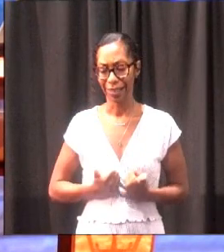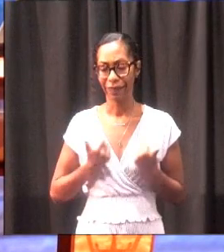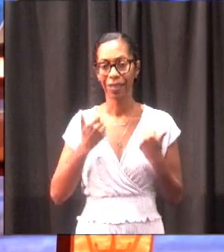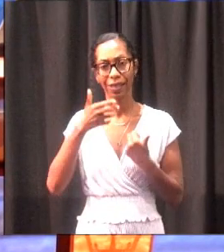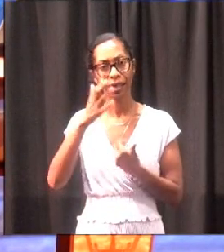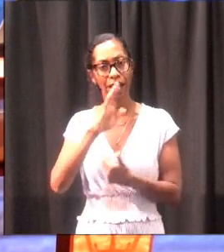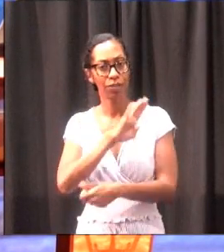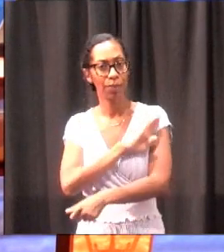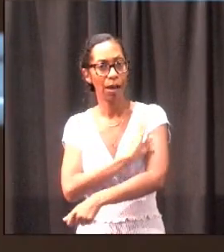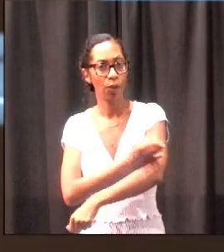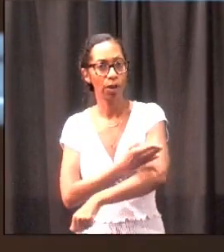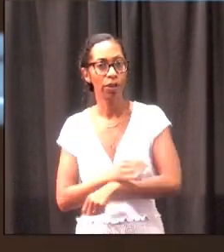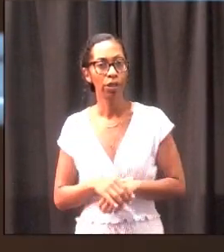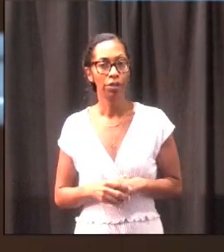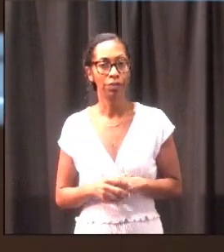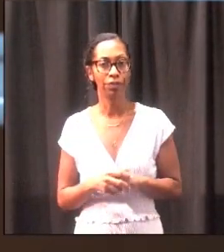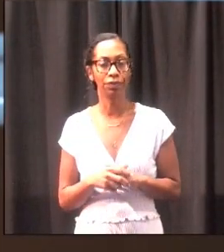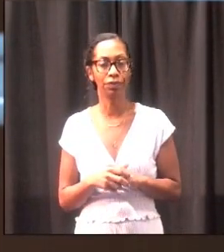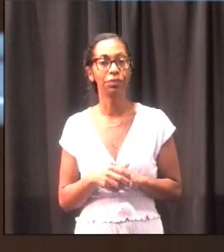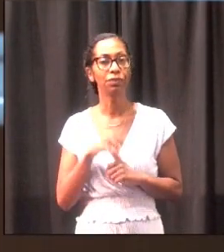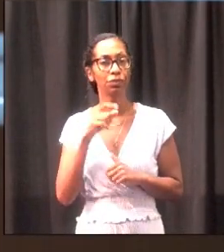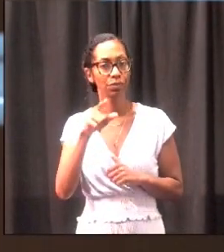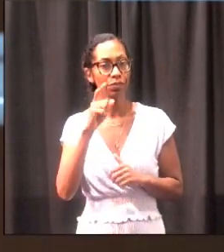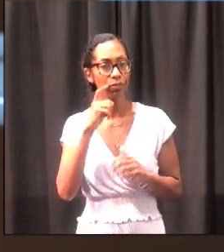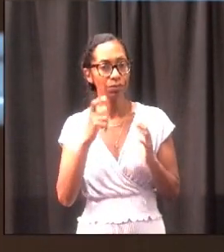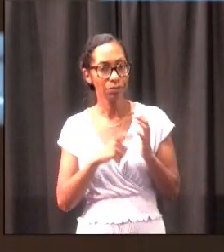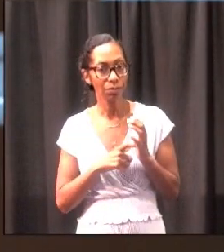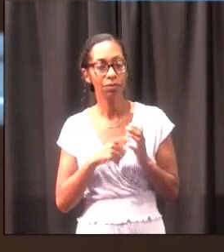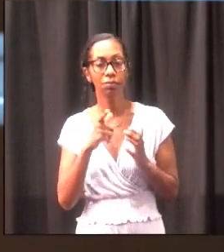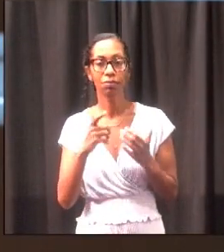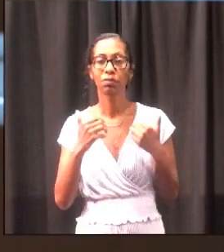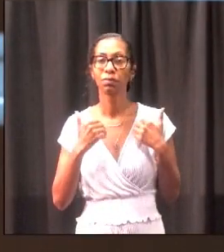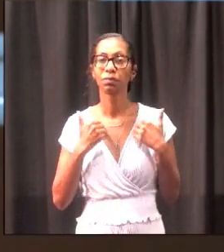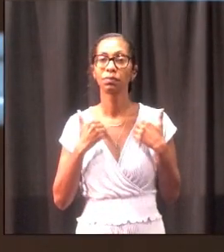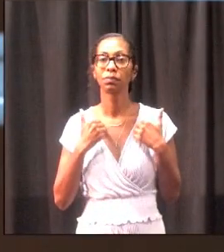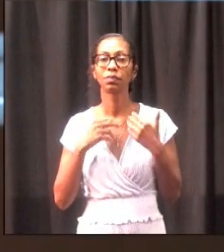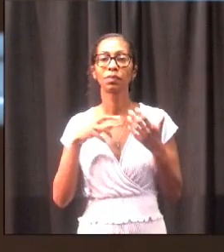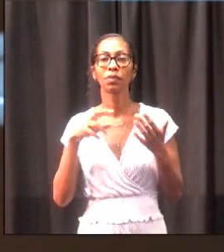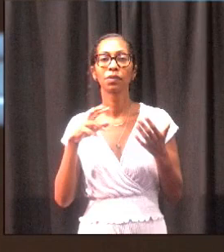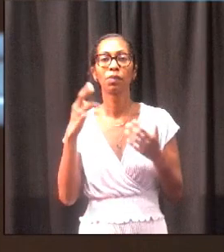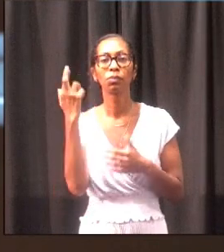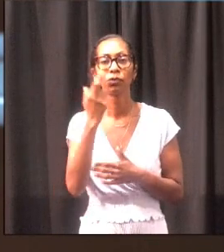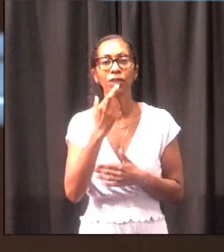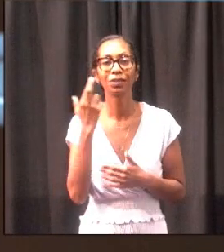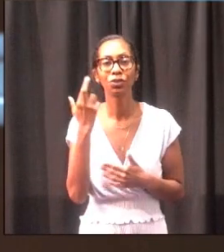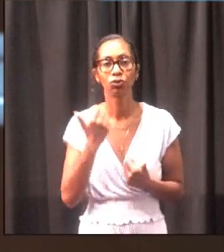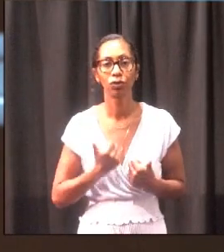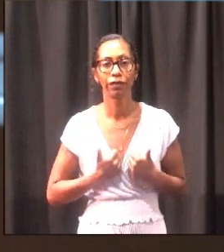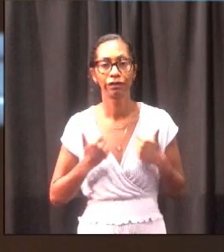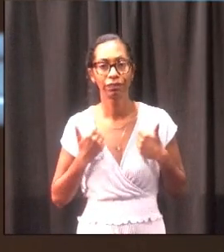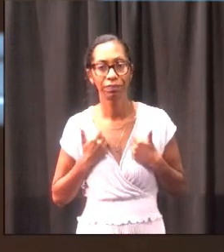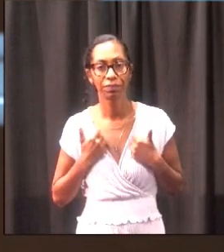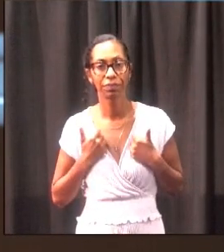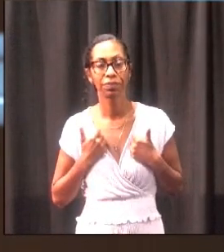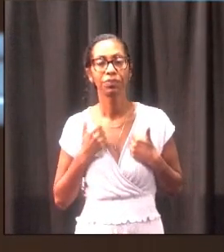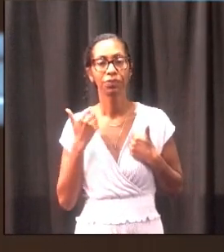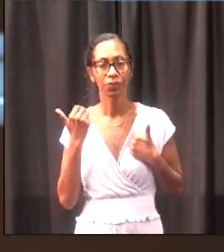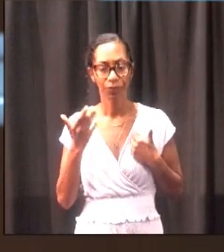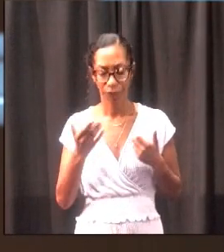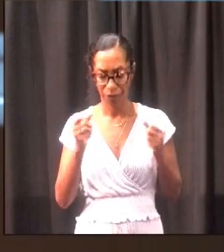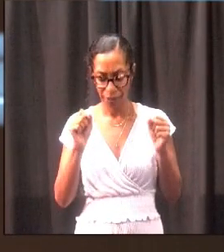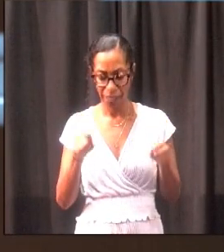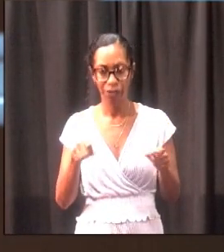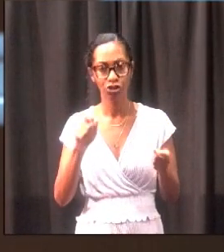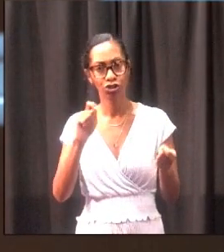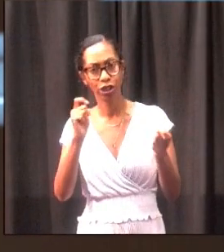And this is something that you need to recognize. You're a person full of purpose, making a difference and making change.